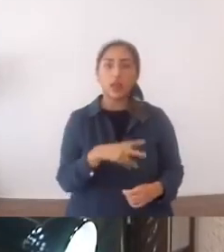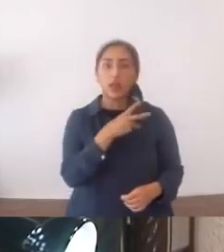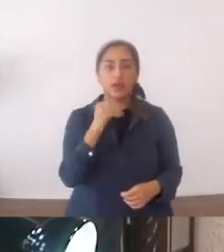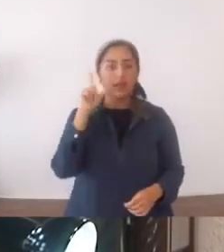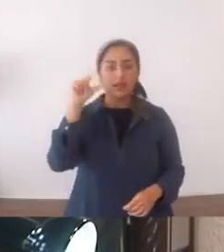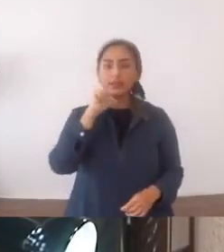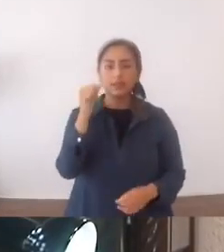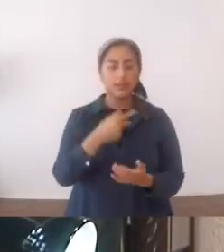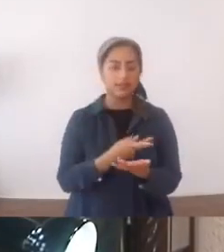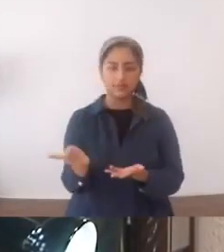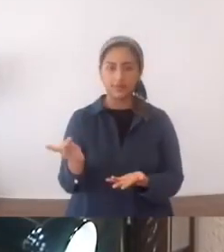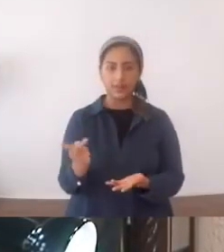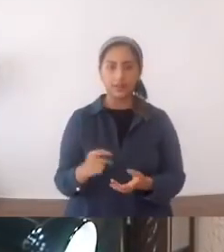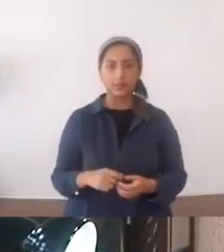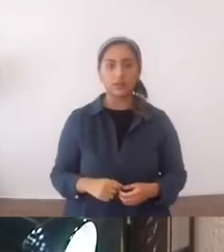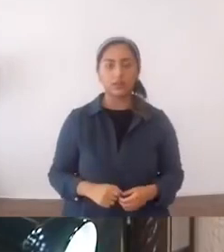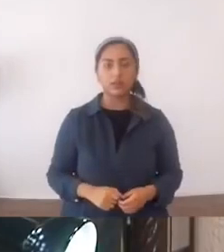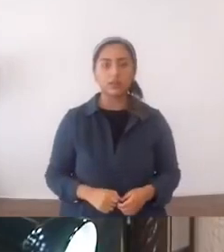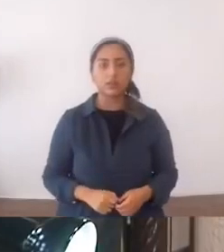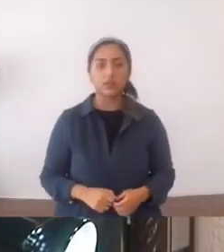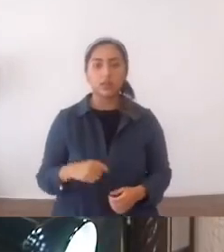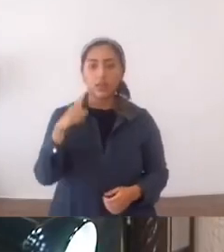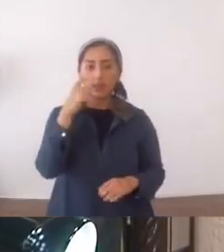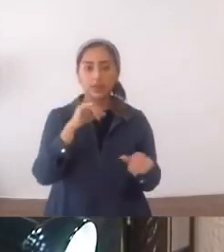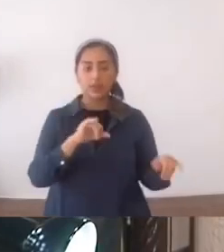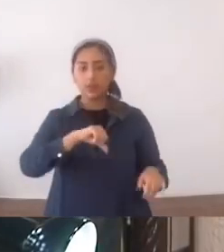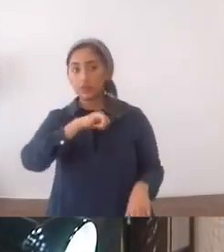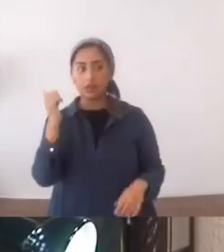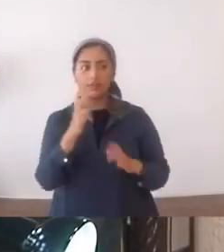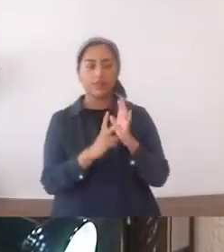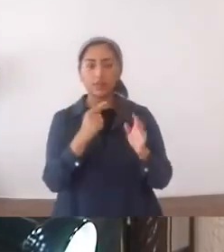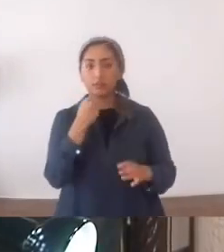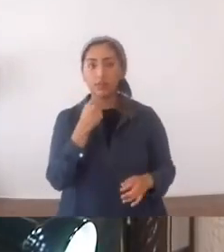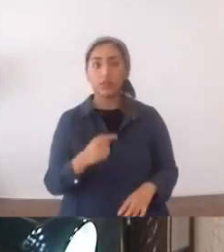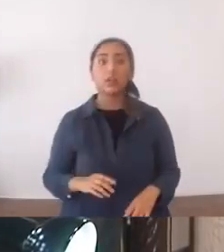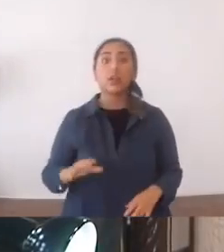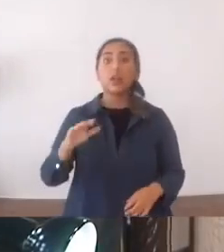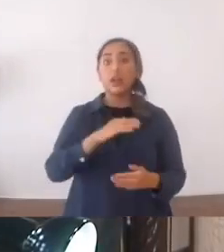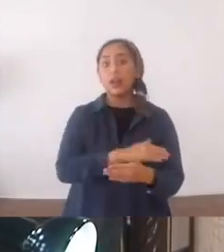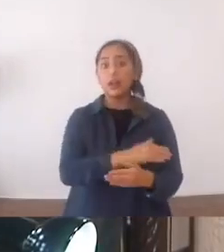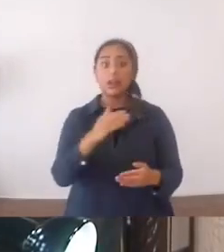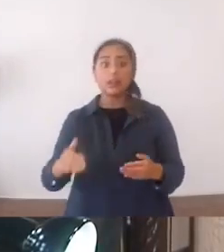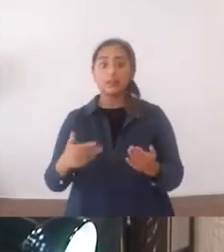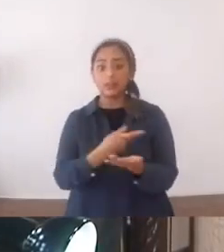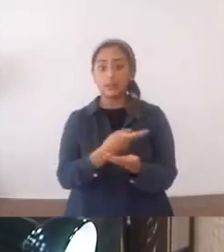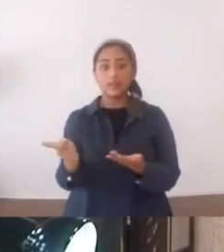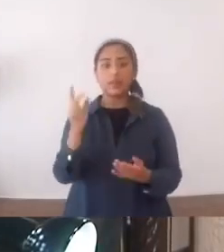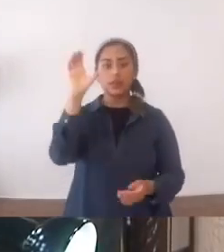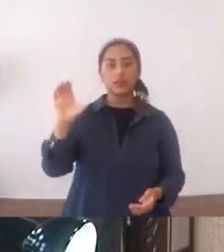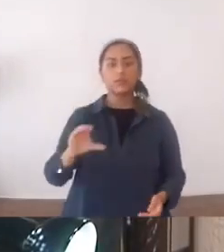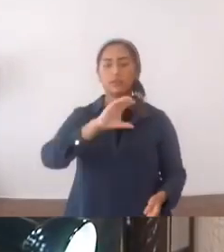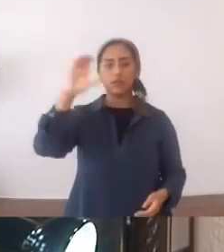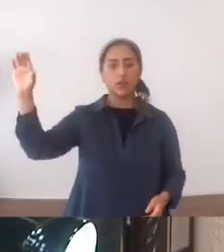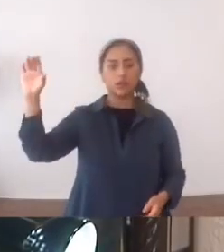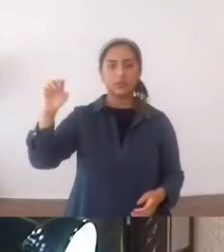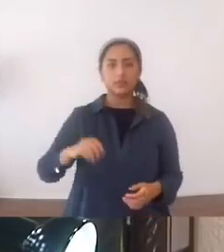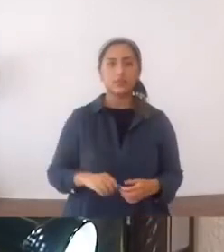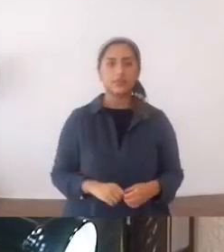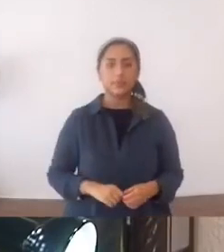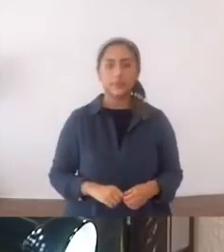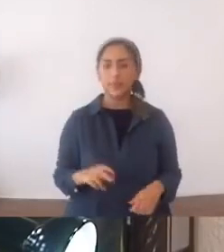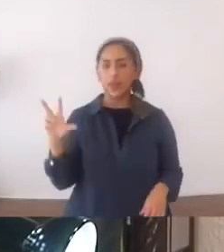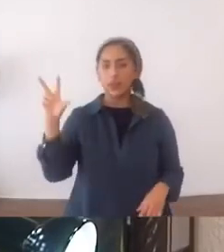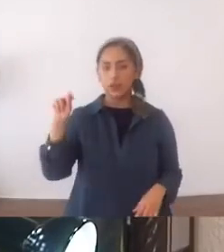the Almighty, y él no es un fracaso. and he is not a failure. Porque también en otro video dice, terminó en el fracaso de la cruz.